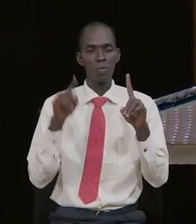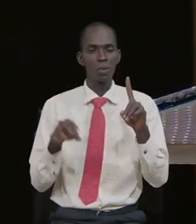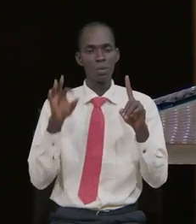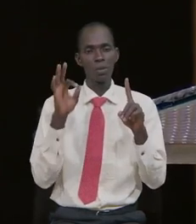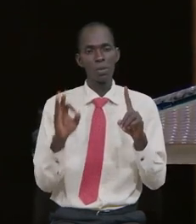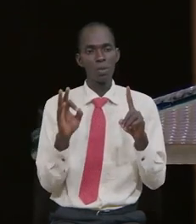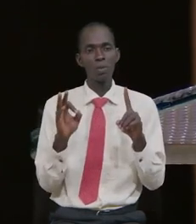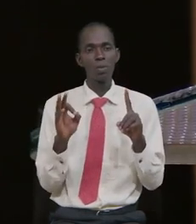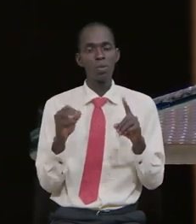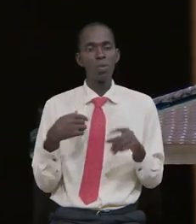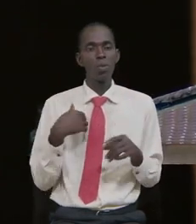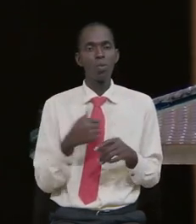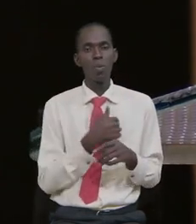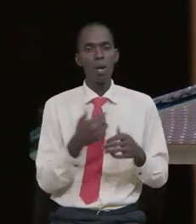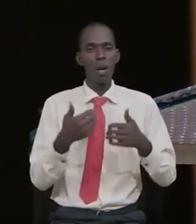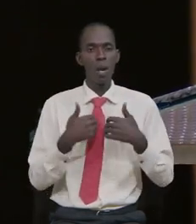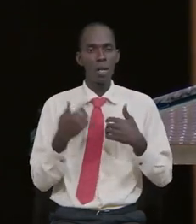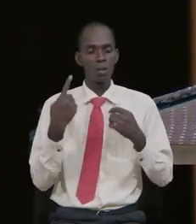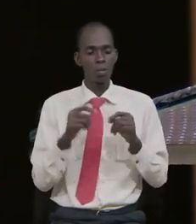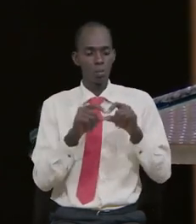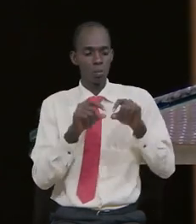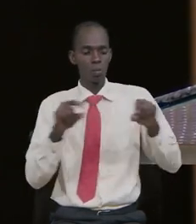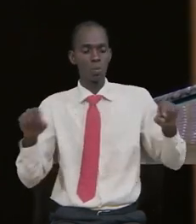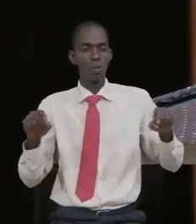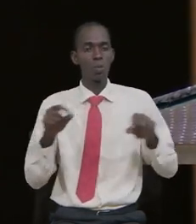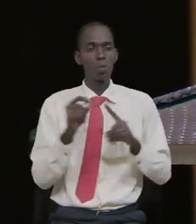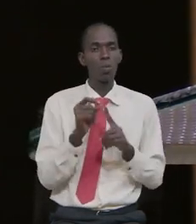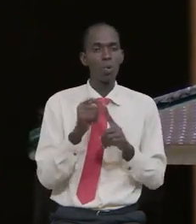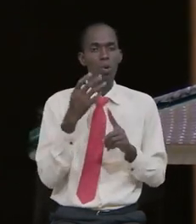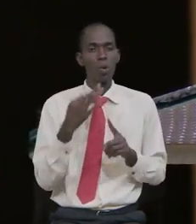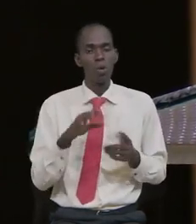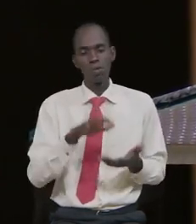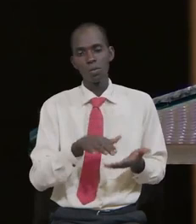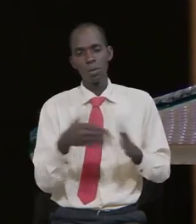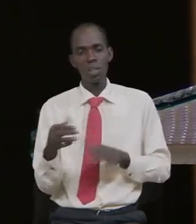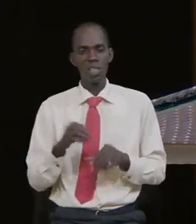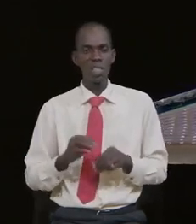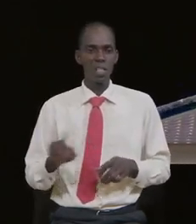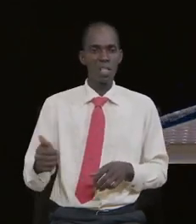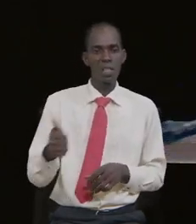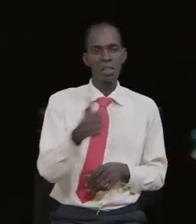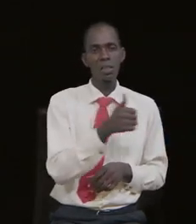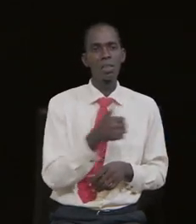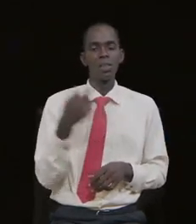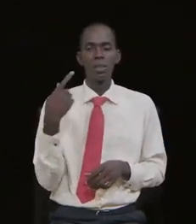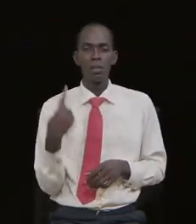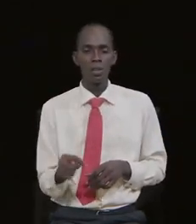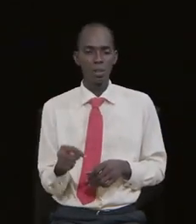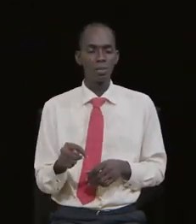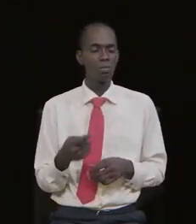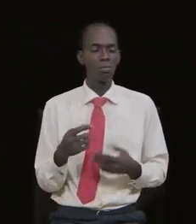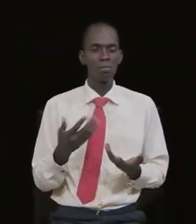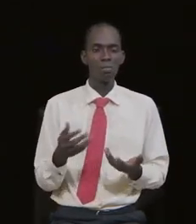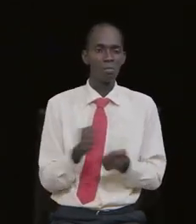the sentence of death, humanly speaking, in ourselves, the persecution, the shipwreck, the drowning,